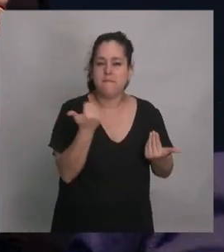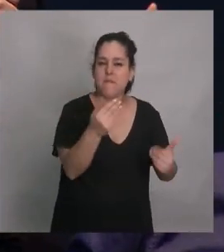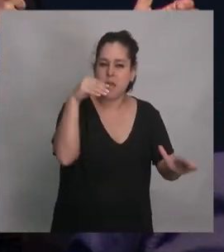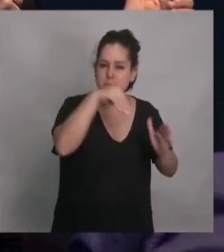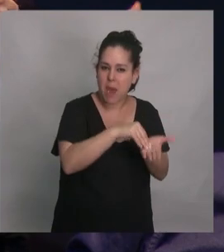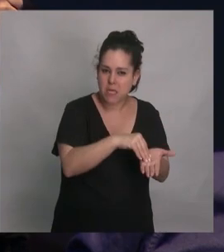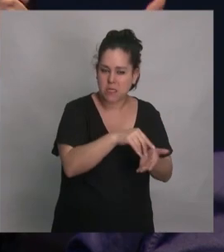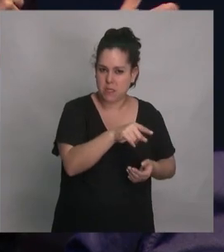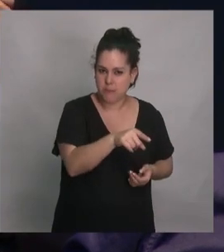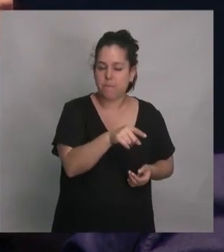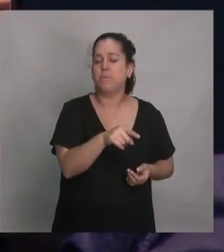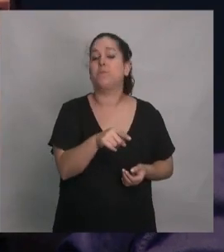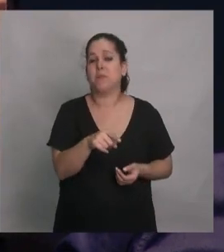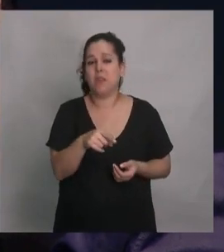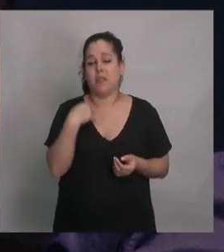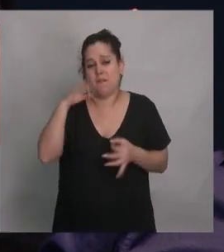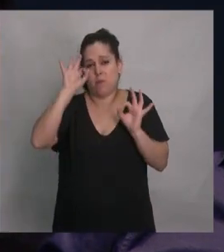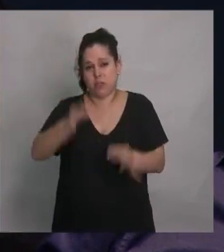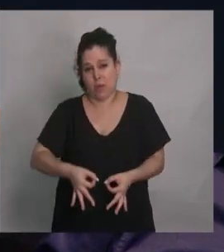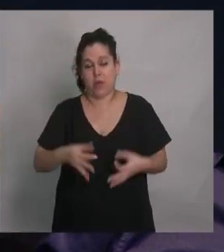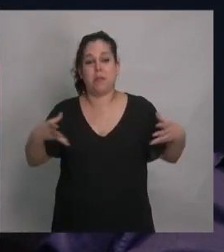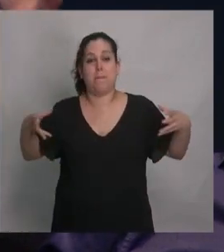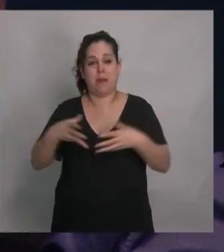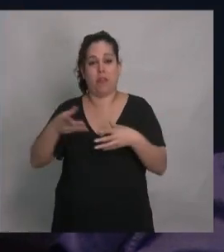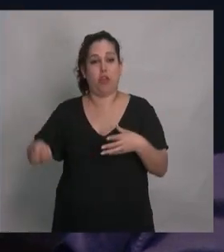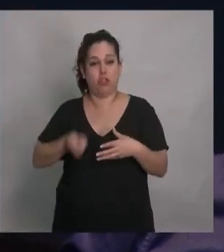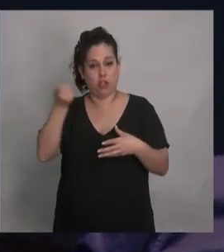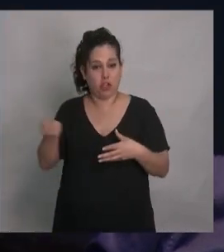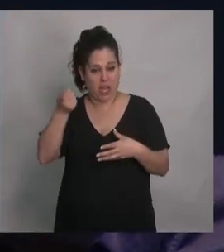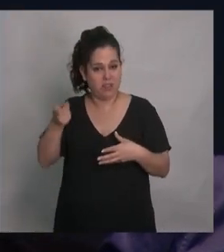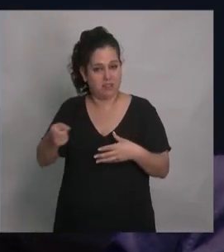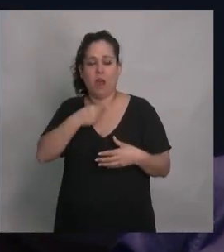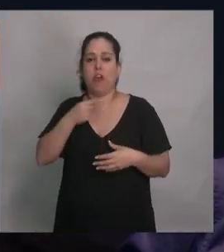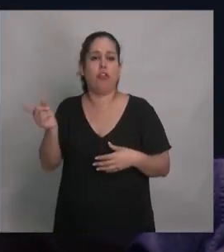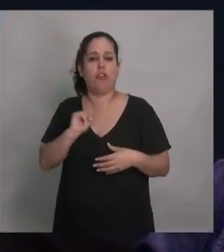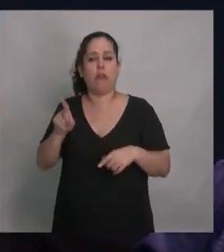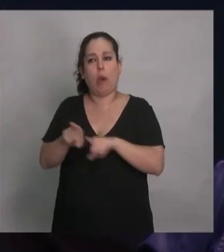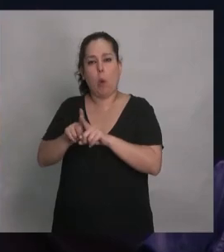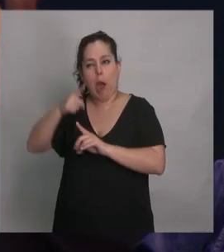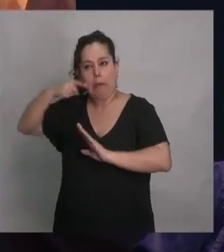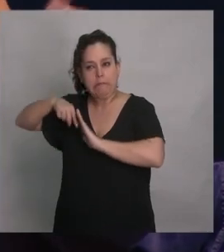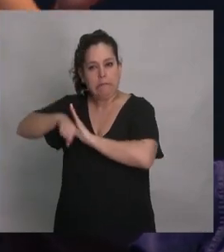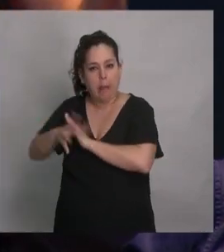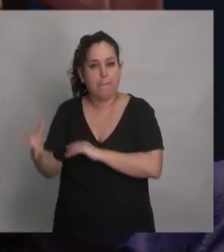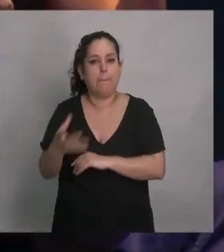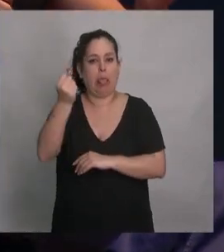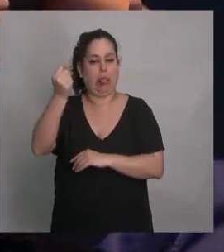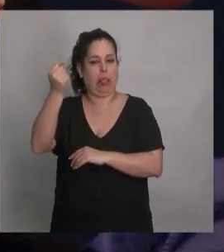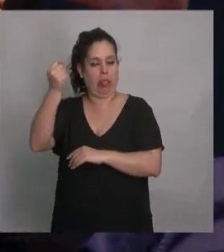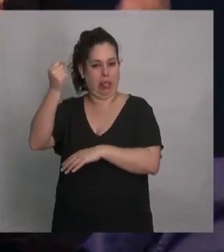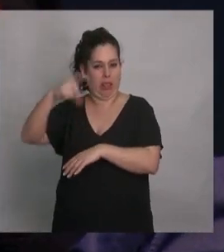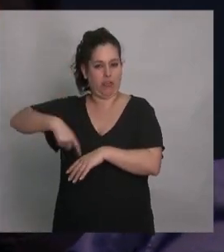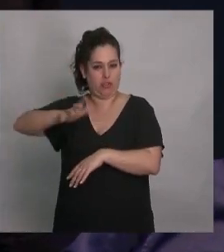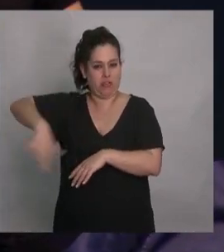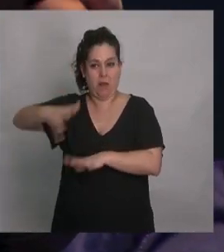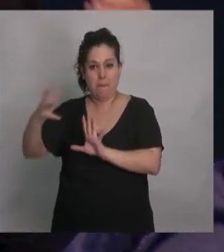si el Partido Socialista no quiere aprofundizar esas conquistas sociales que son nuestra principal